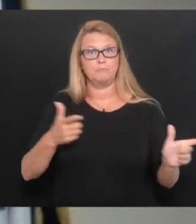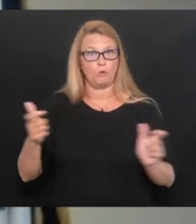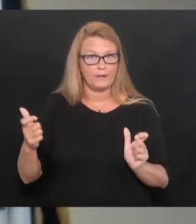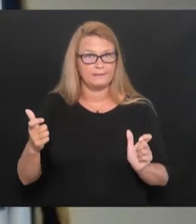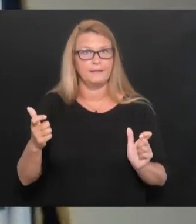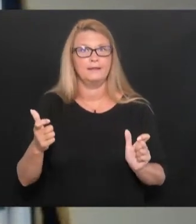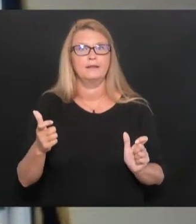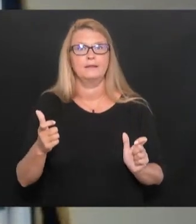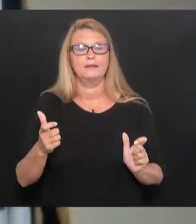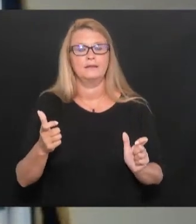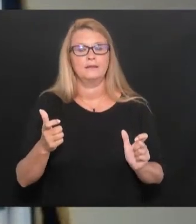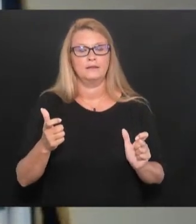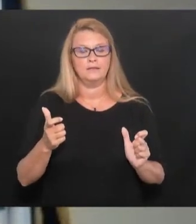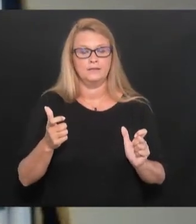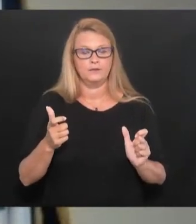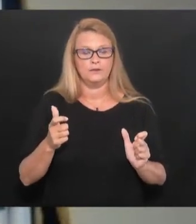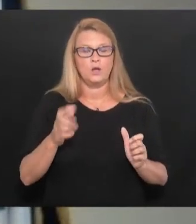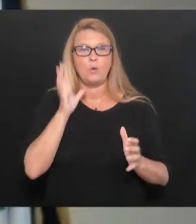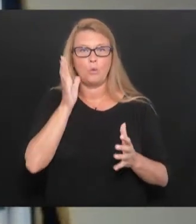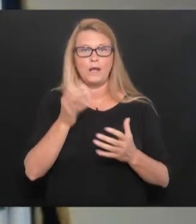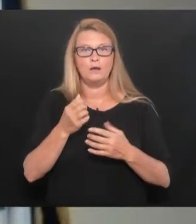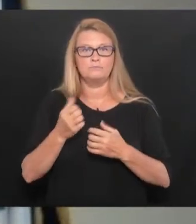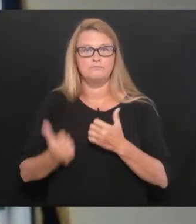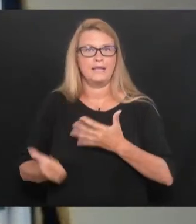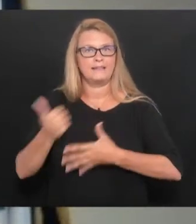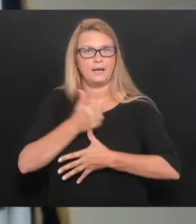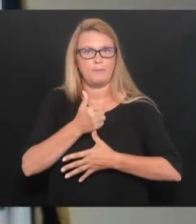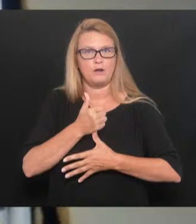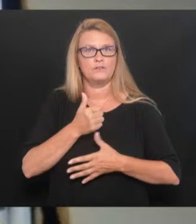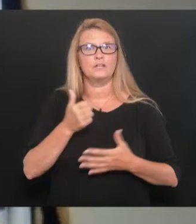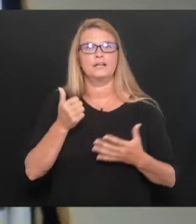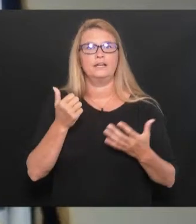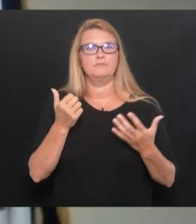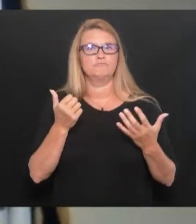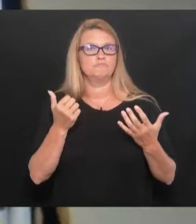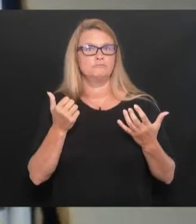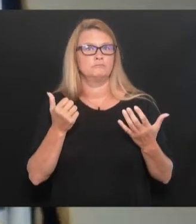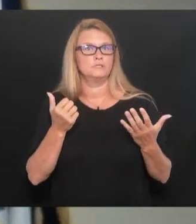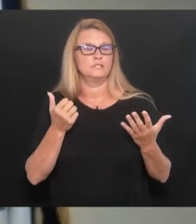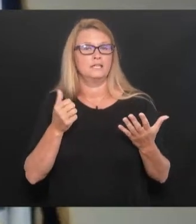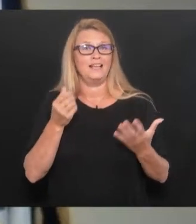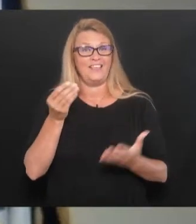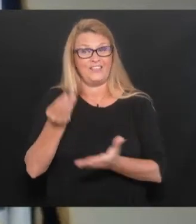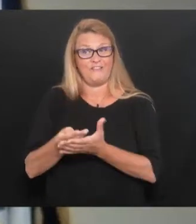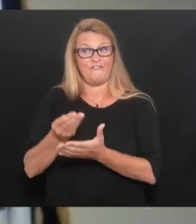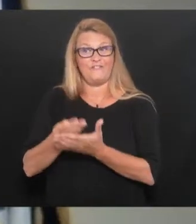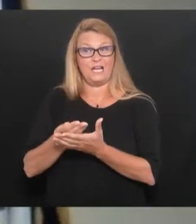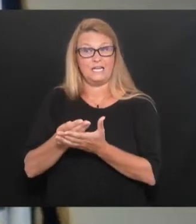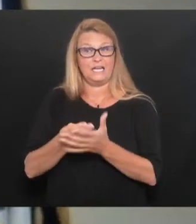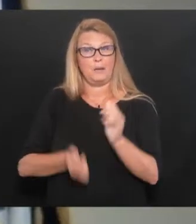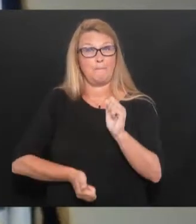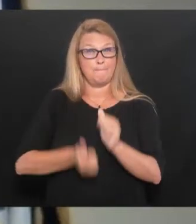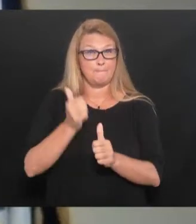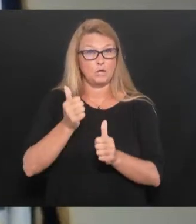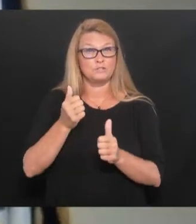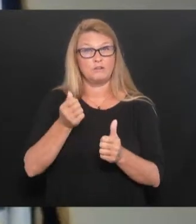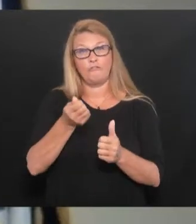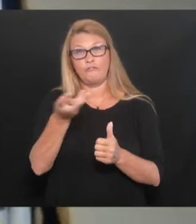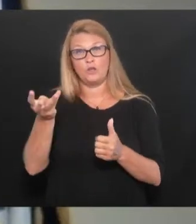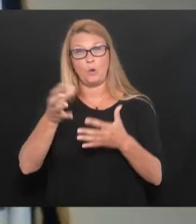make that a priority of everything we're doing right now. The funding for this, we're looking at a couple of